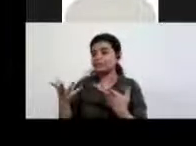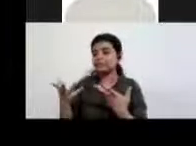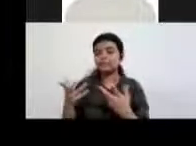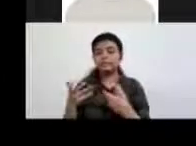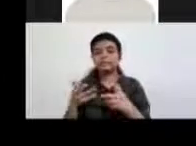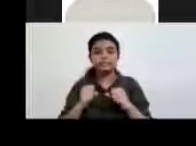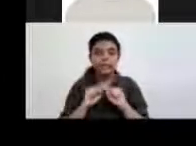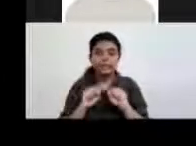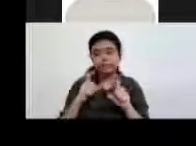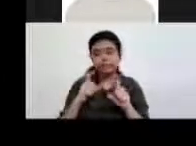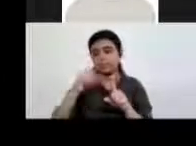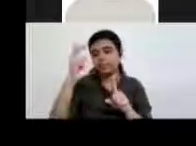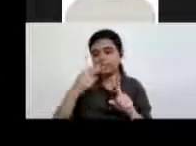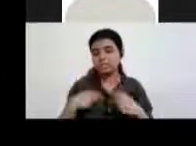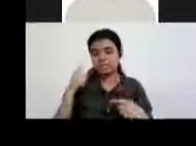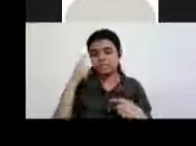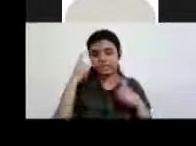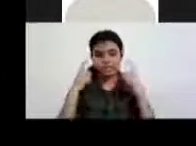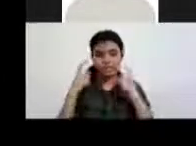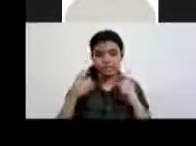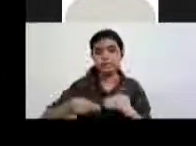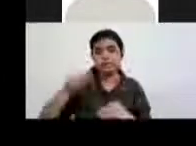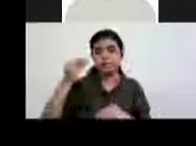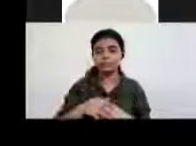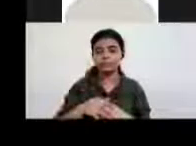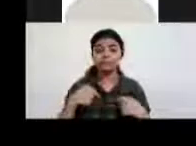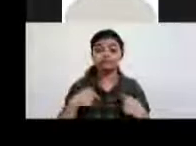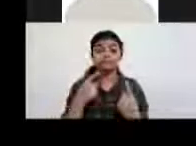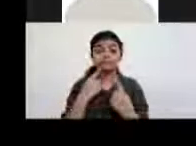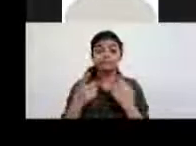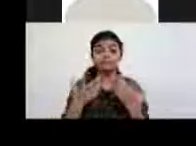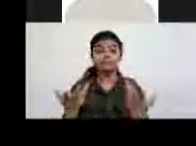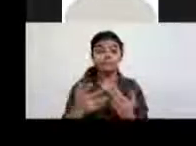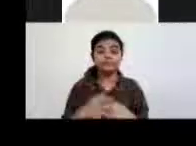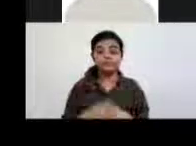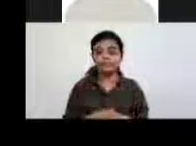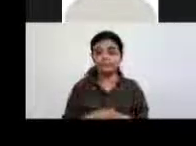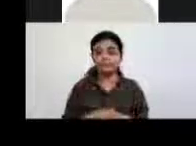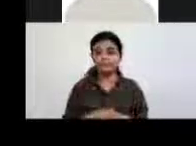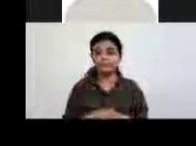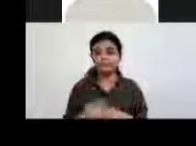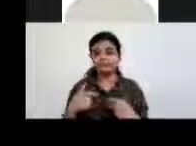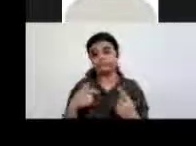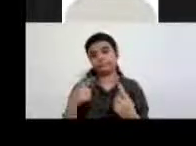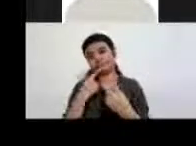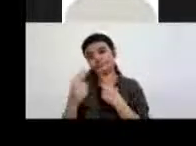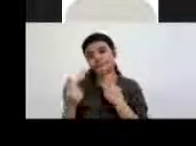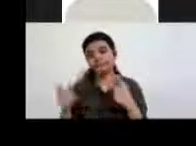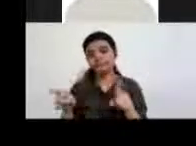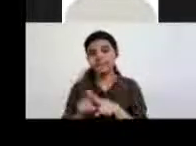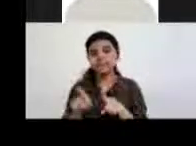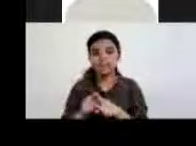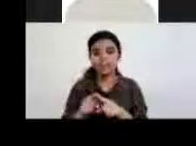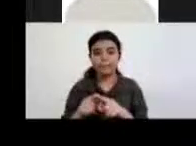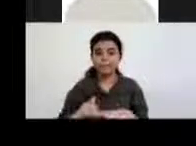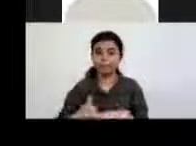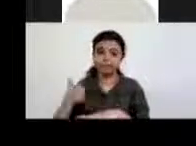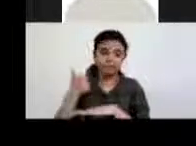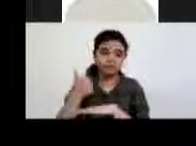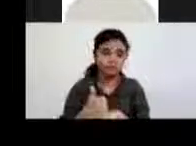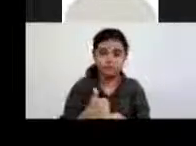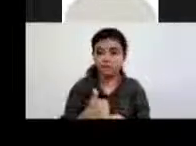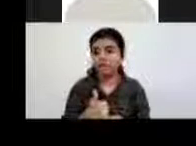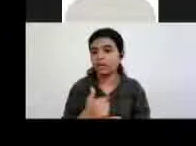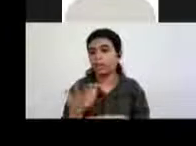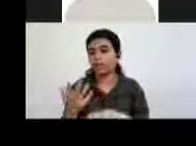Yeah. So when I'm talking to you, then I'm talking to you as the founder or the